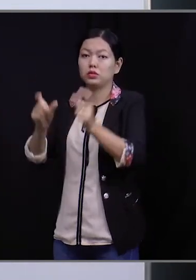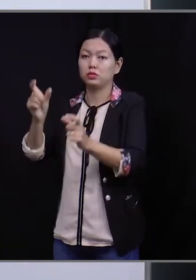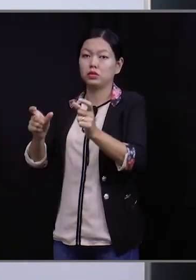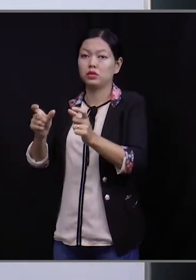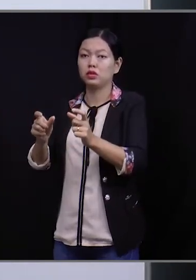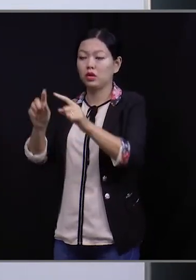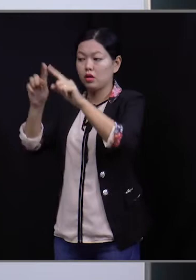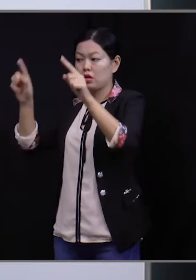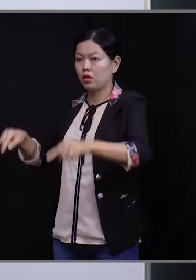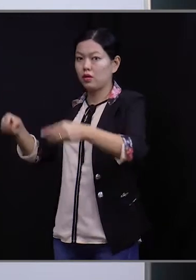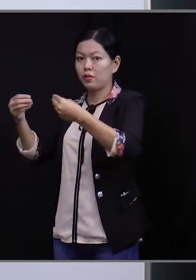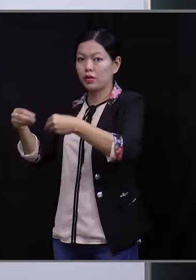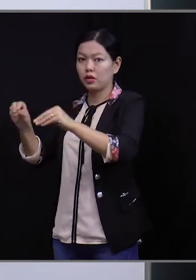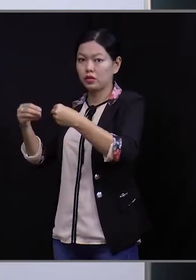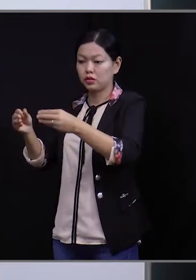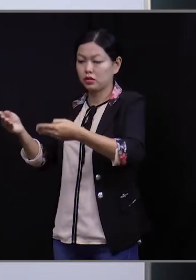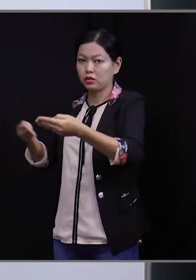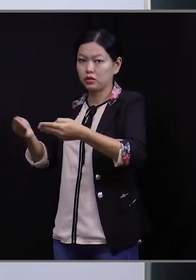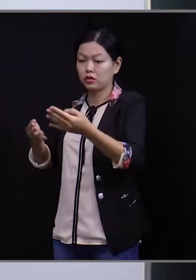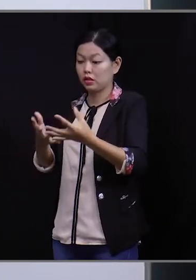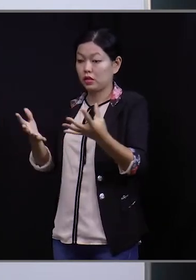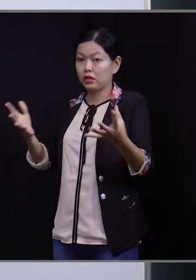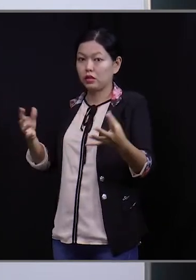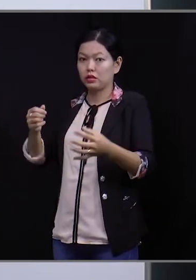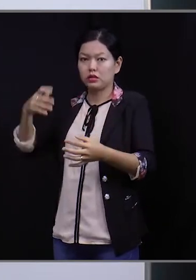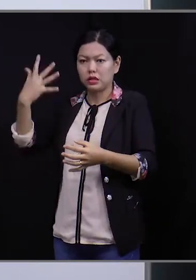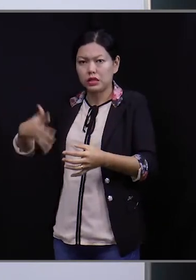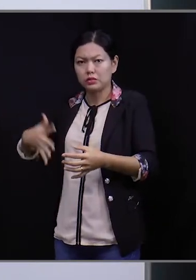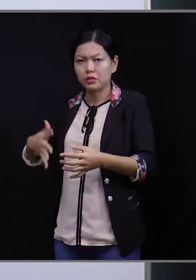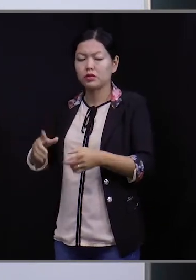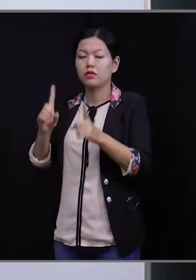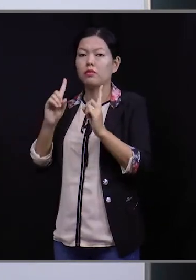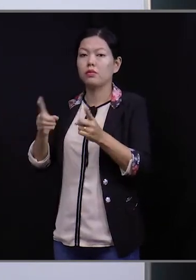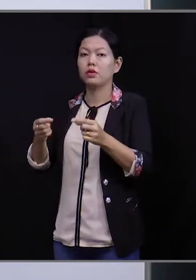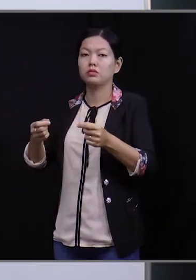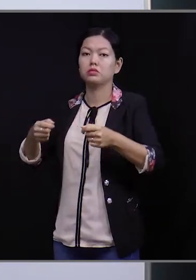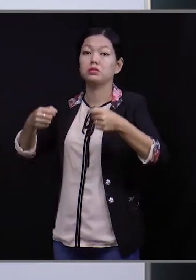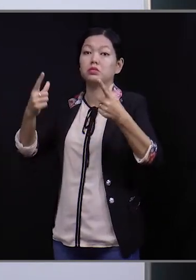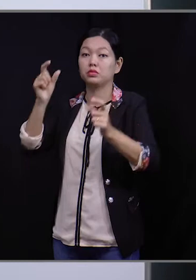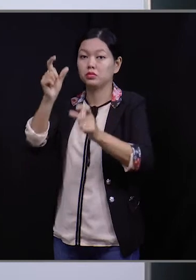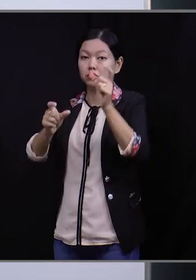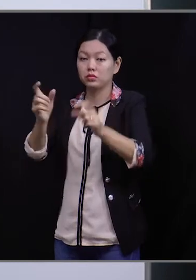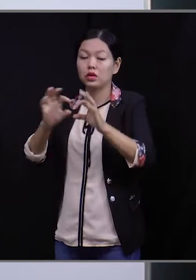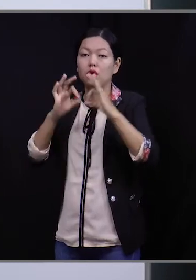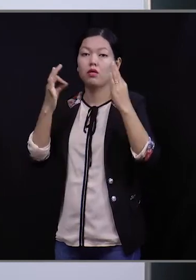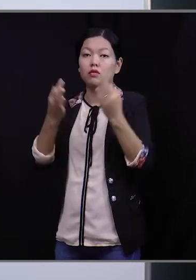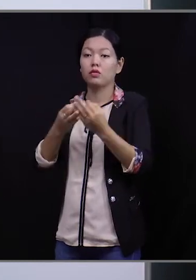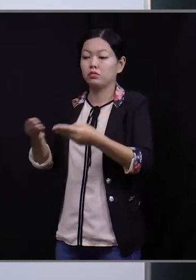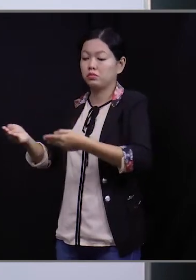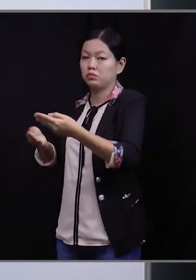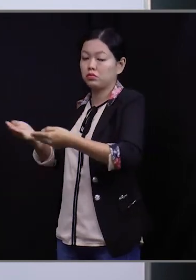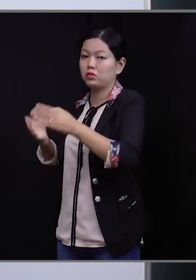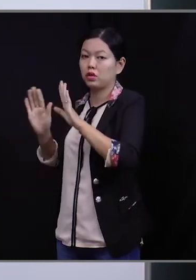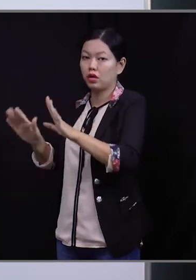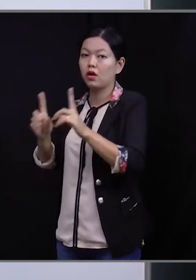it's never a problem for them. But for fixed income earning people, for middle income earning people, we are